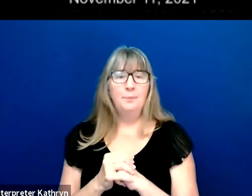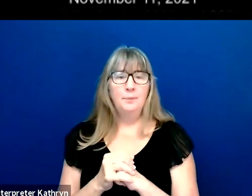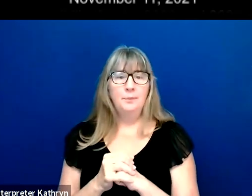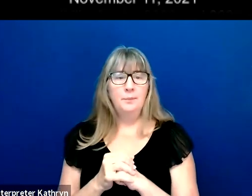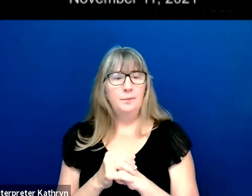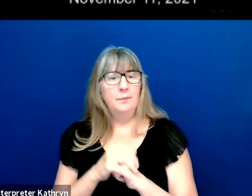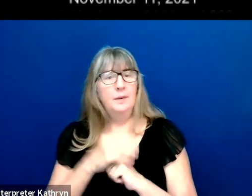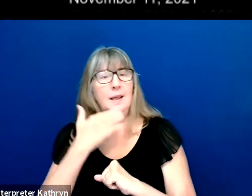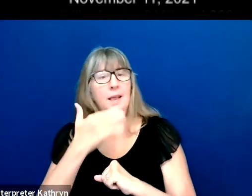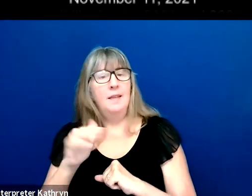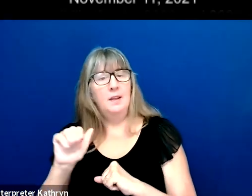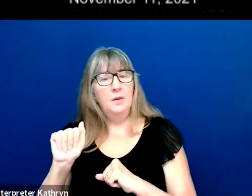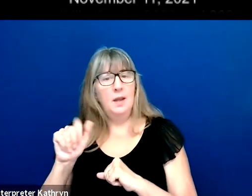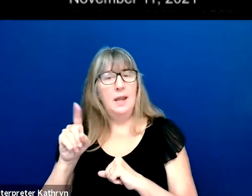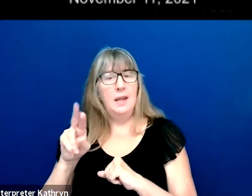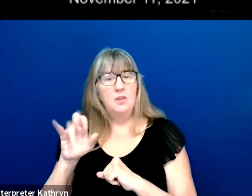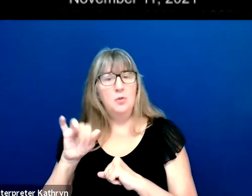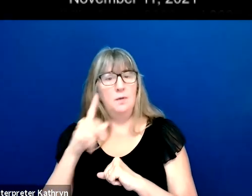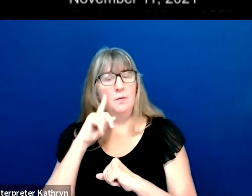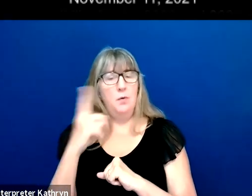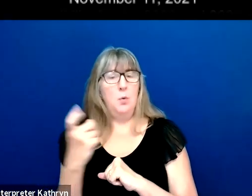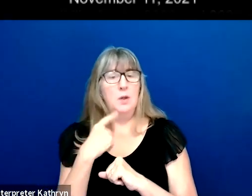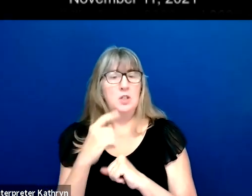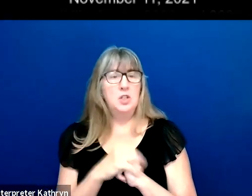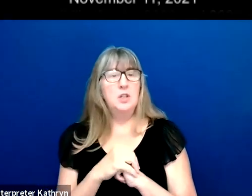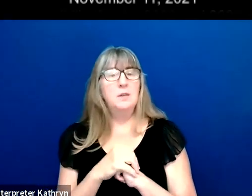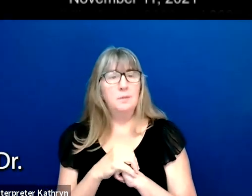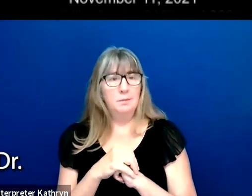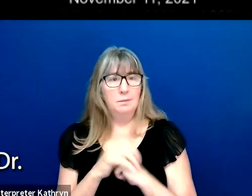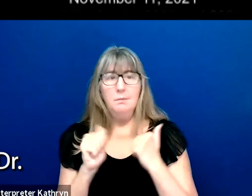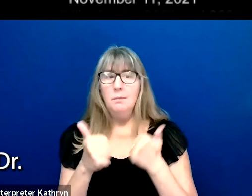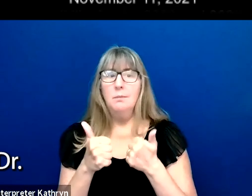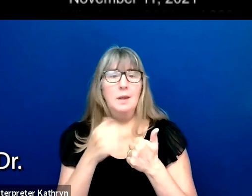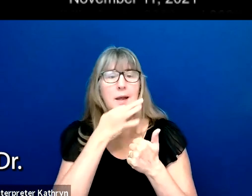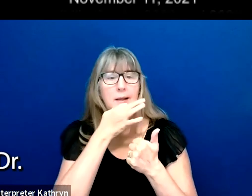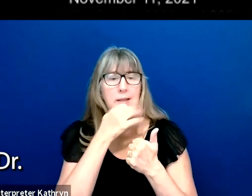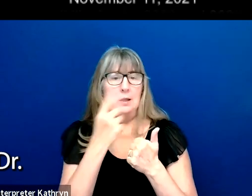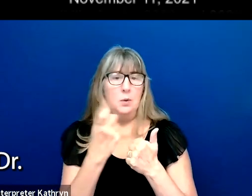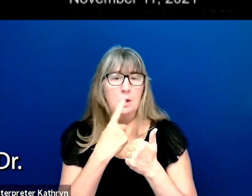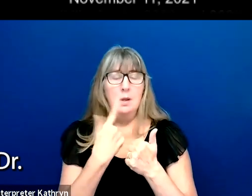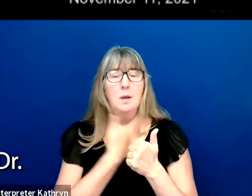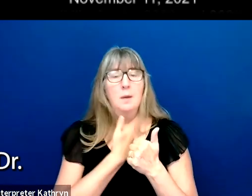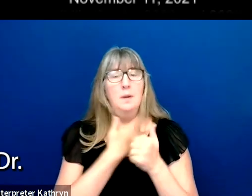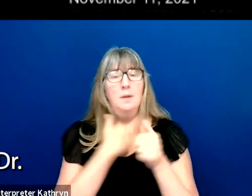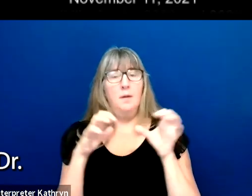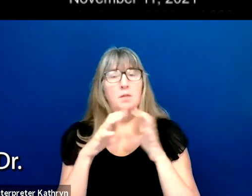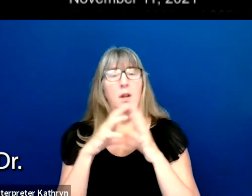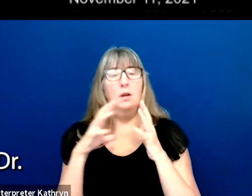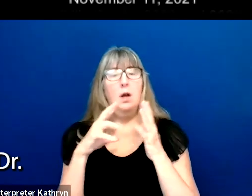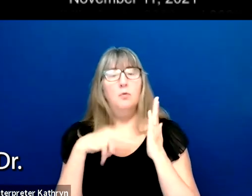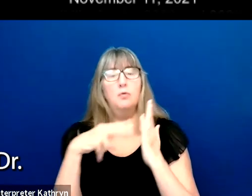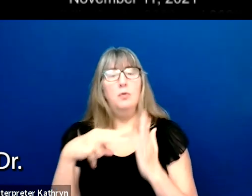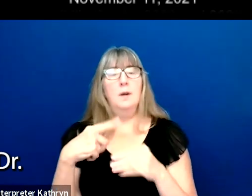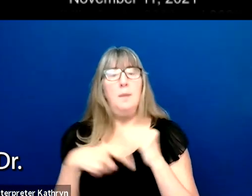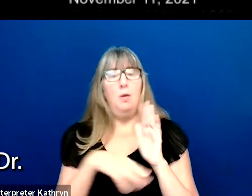Thank you, Adrian, for that question. It's Ainsley speaking. That is an excellent question. I myself have done a lot of reading on the